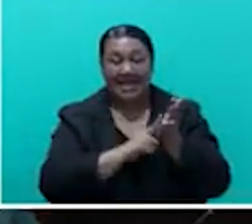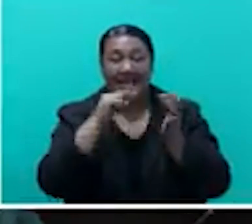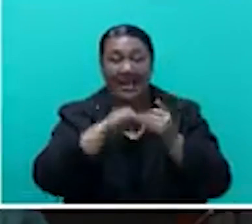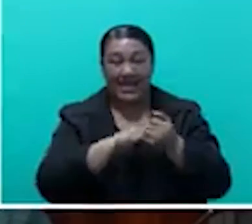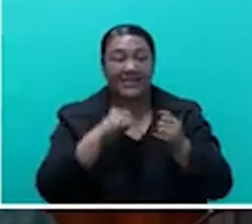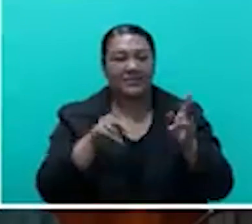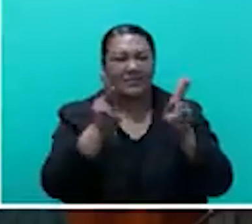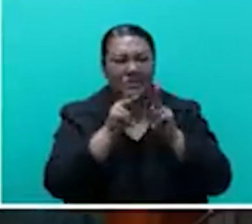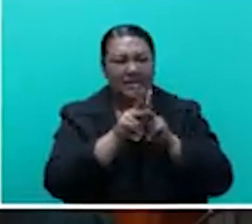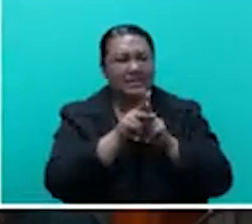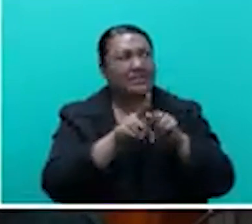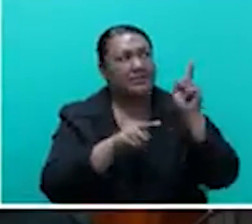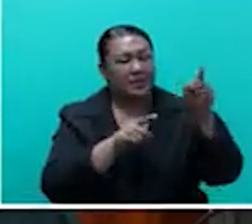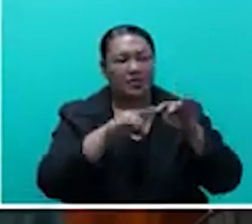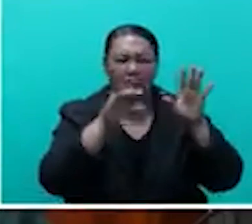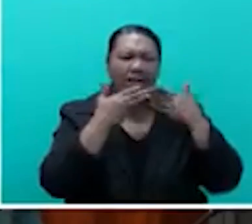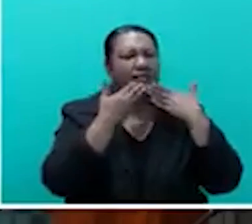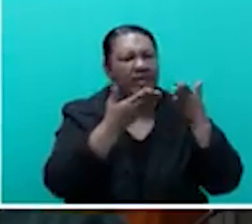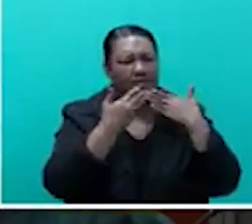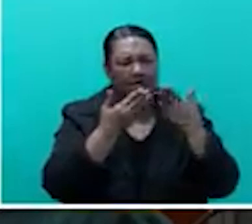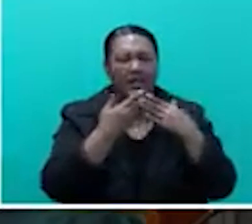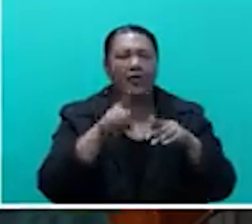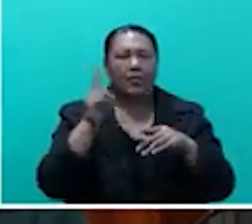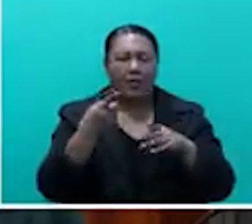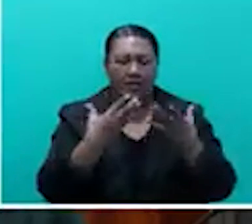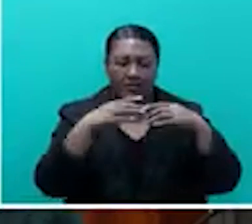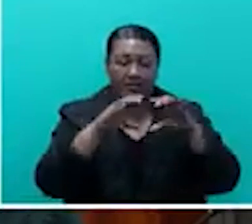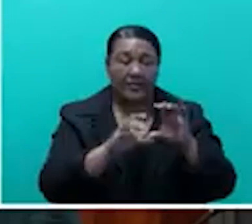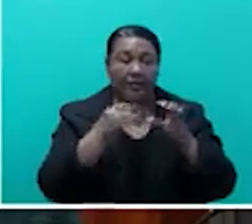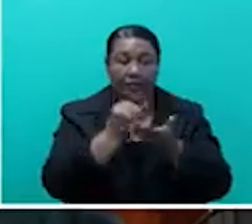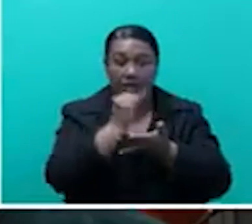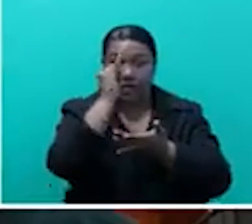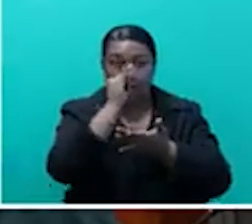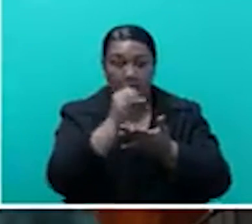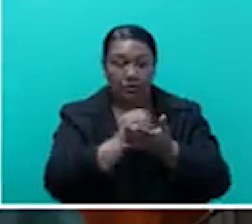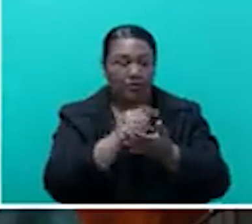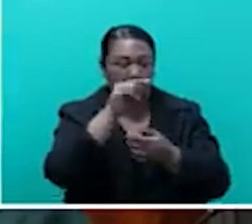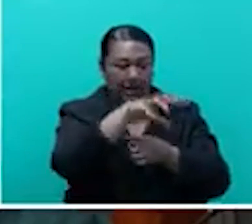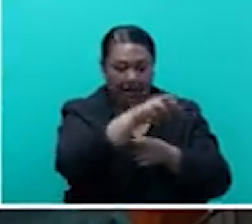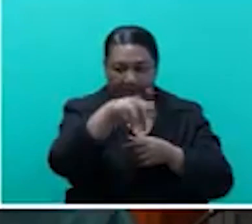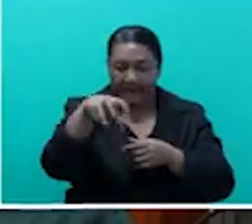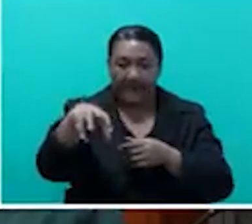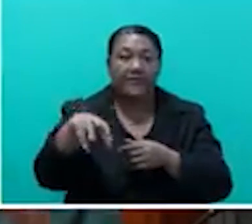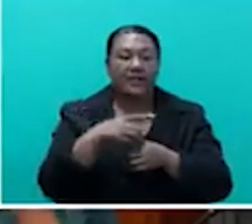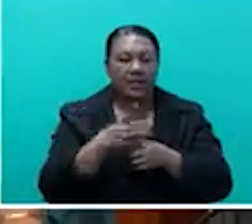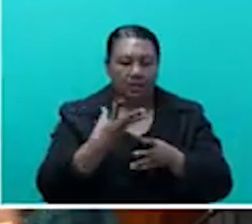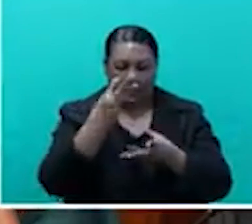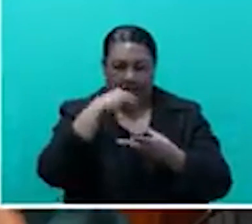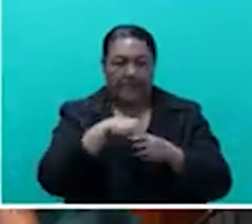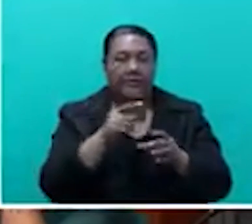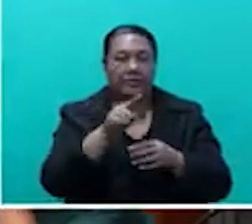Australian universities who will bear tuition fee, whilst government will take care of stipend and miscellaneous.